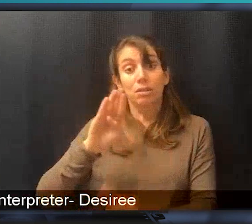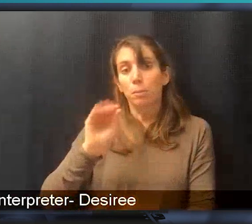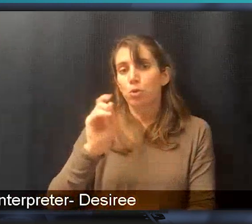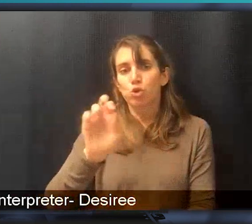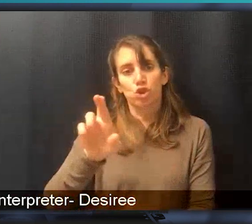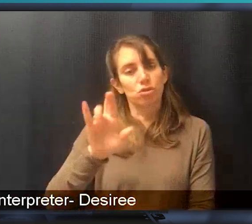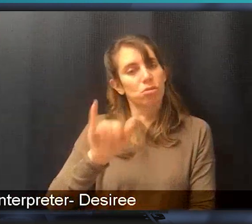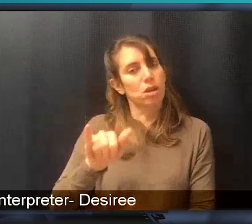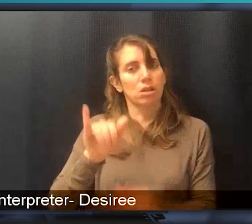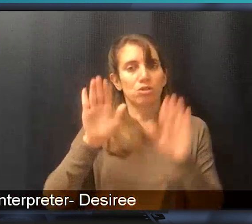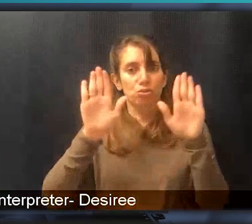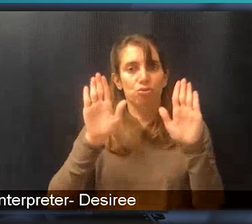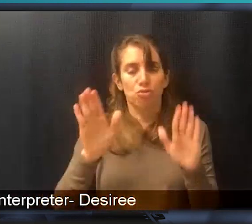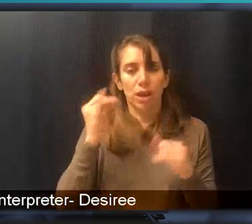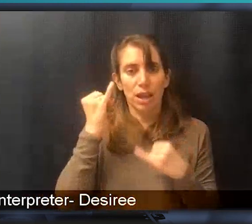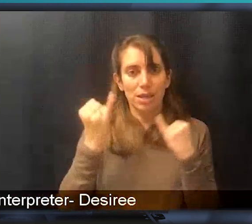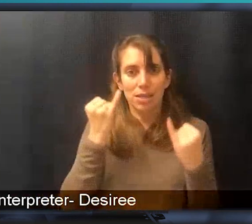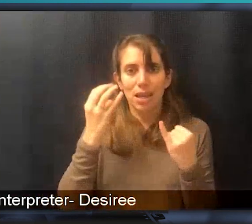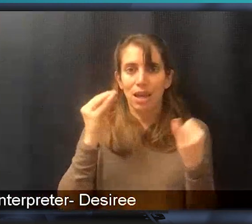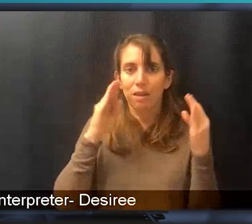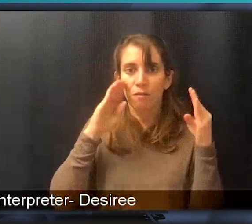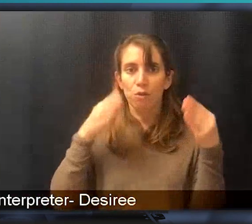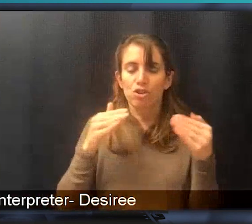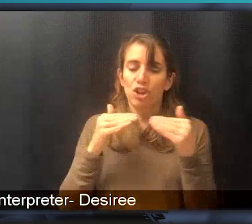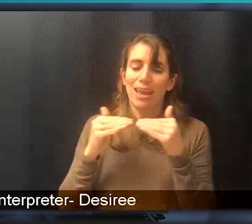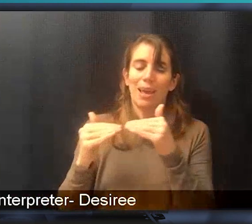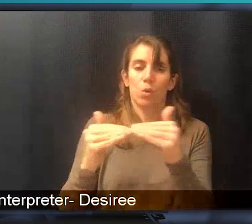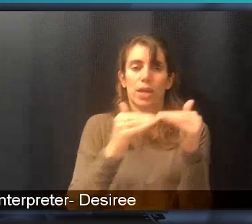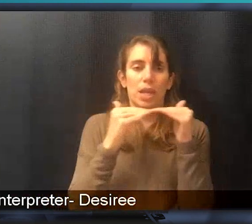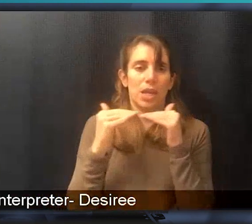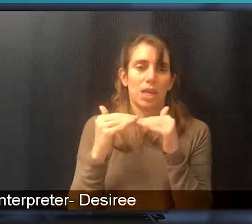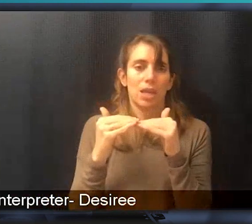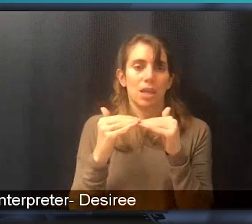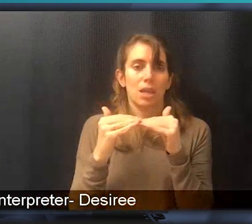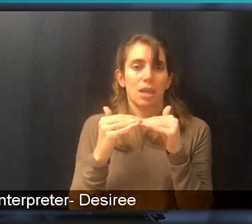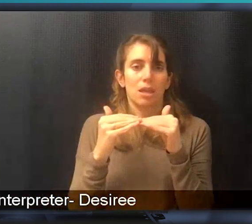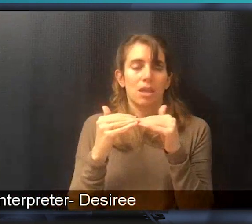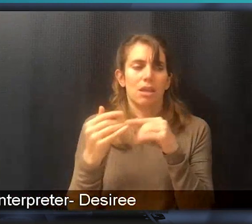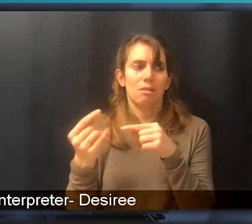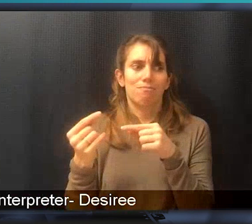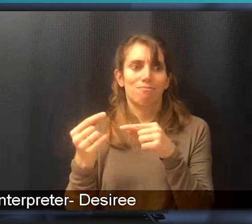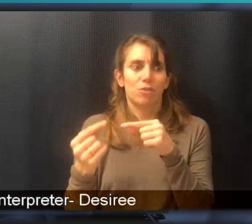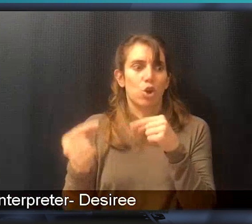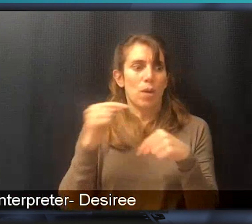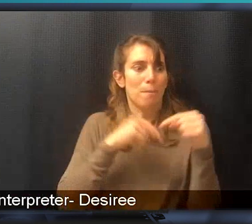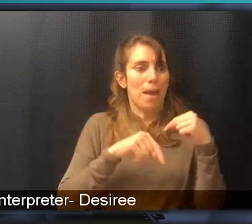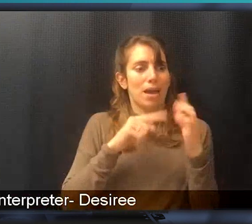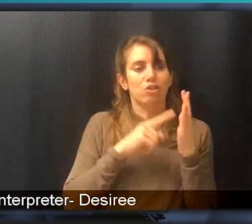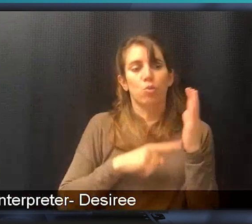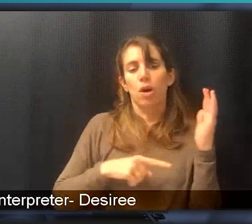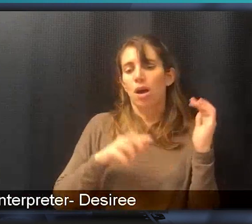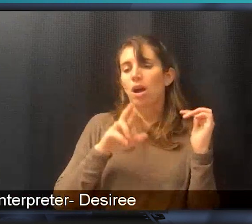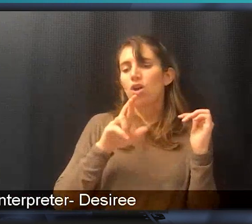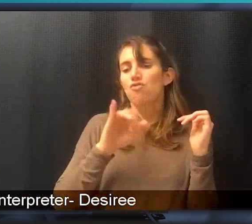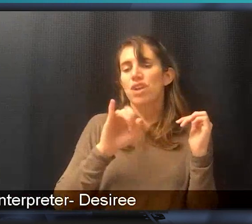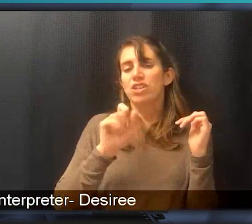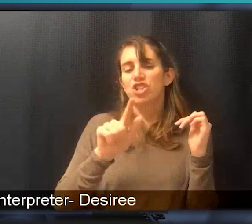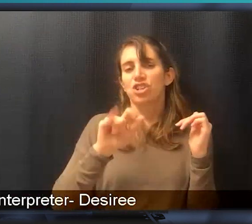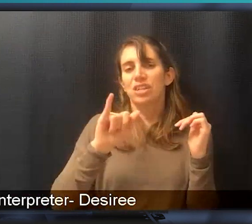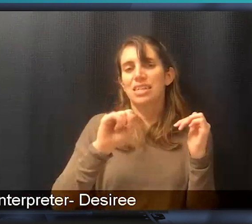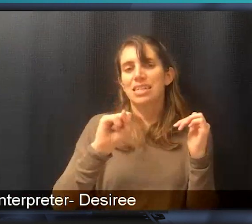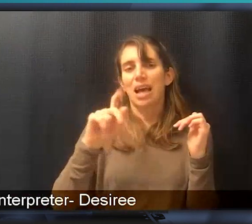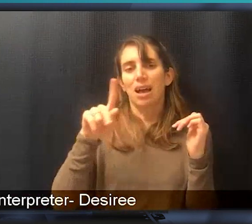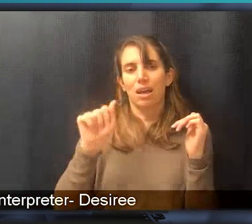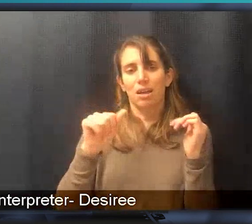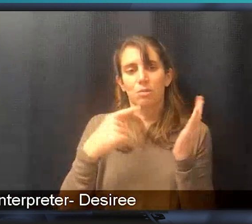idea. And then focusing again on equity, bringing this back to what my colleague Rachel Sacco was talking about, is equity, both